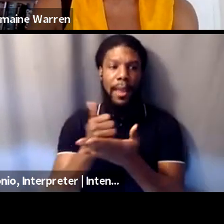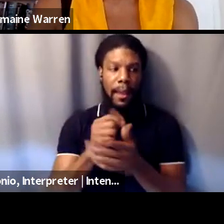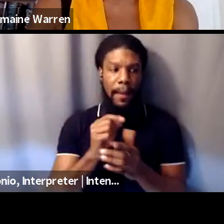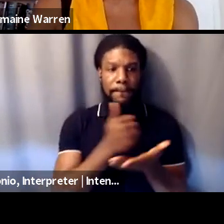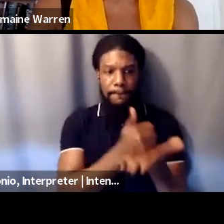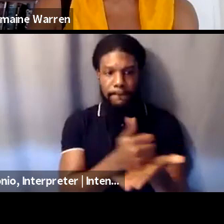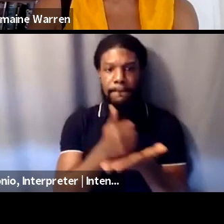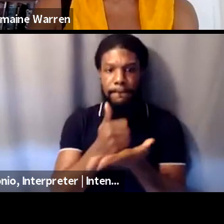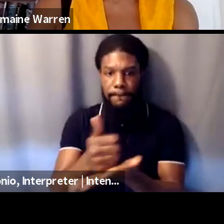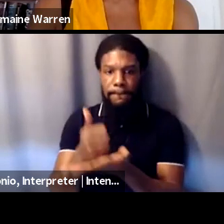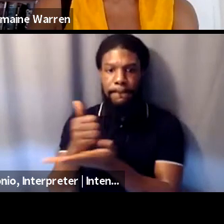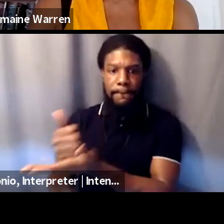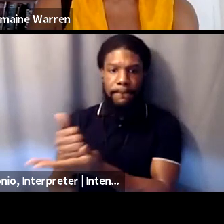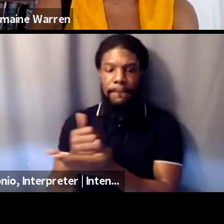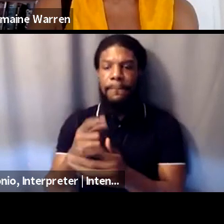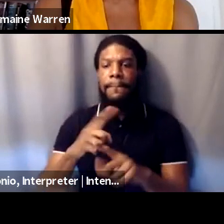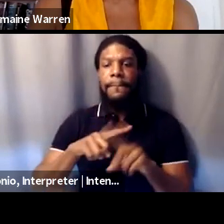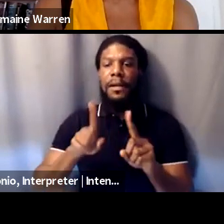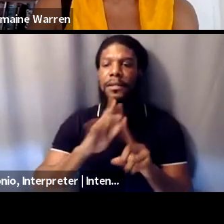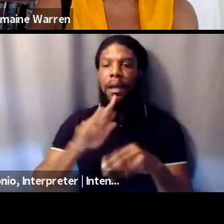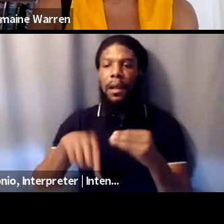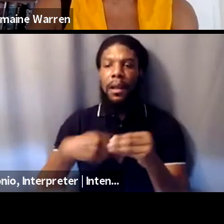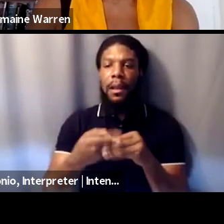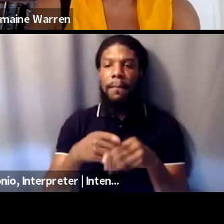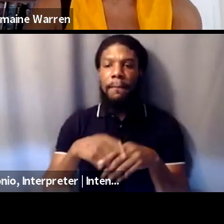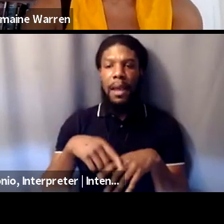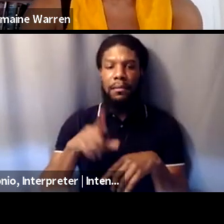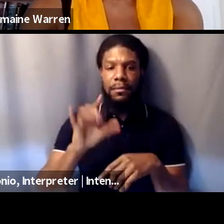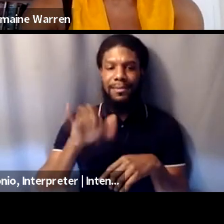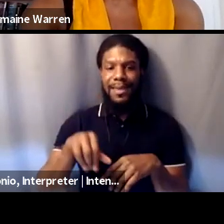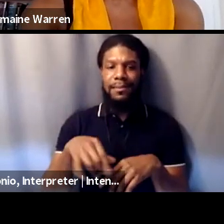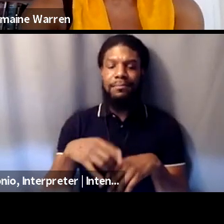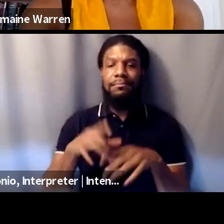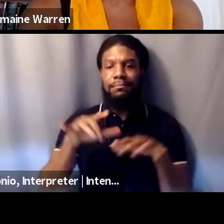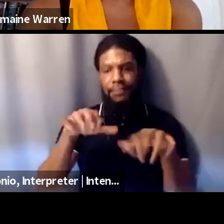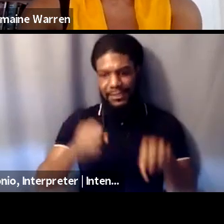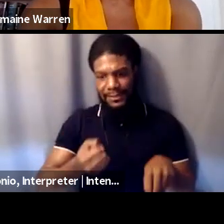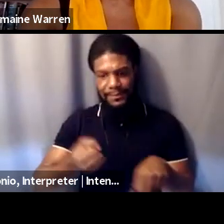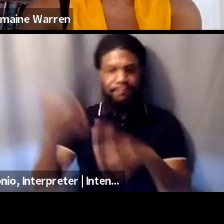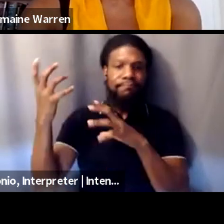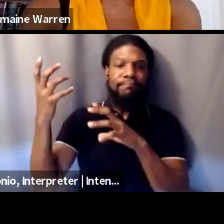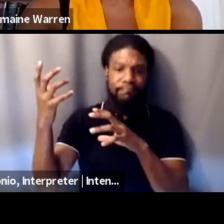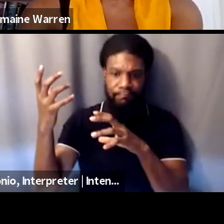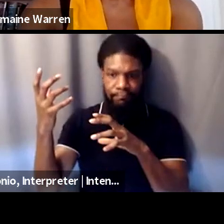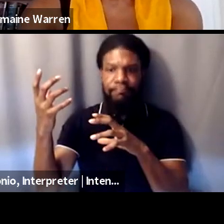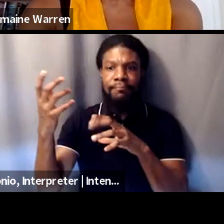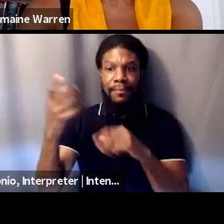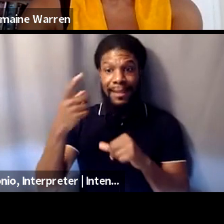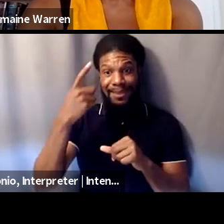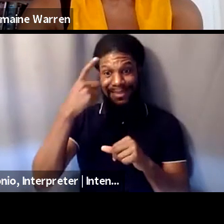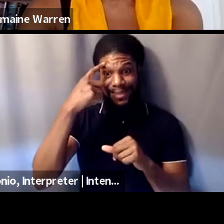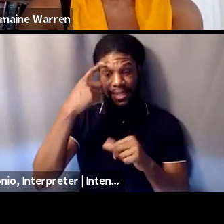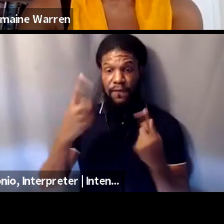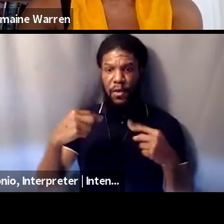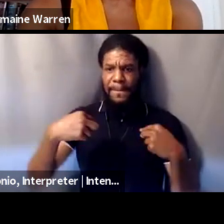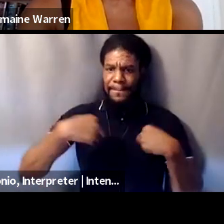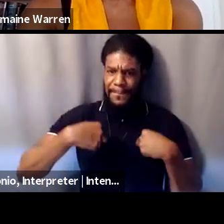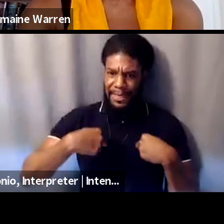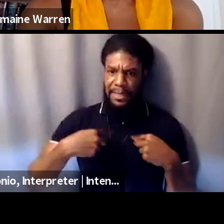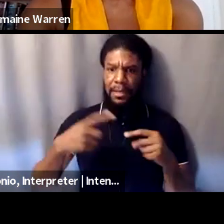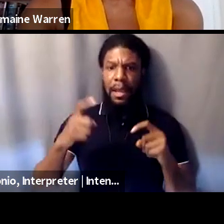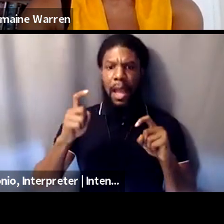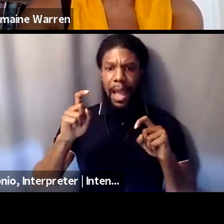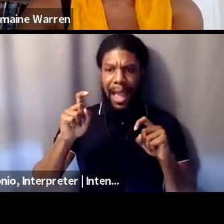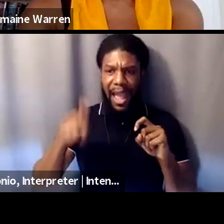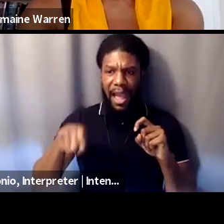about the Caribbean, and thinking about the island that I descend from, I feel like it is a time for me to draw very hard lines in the